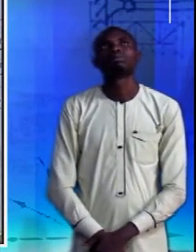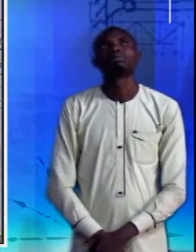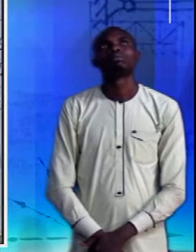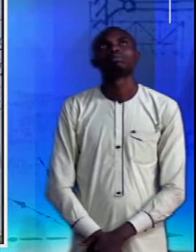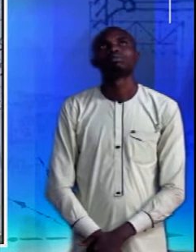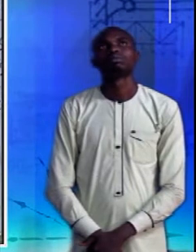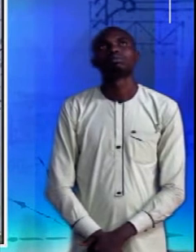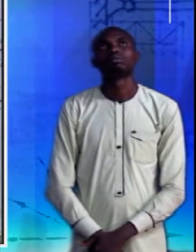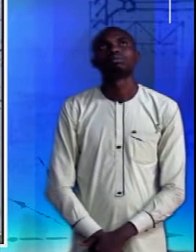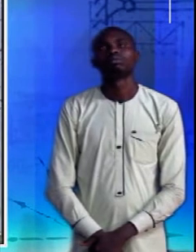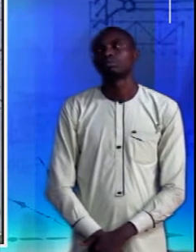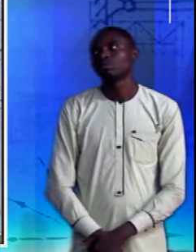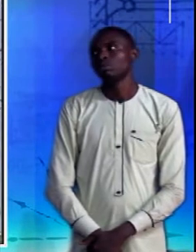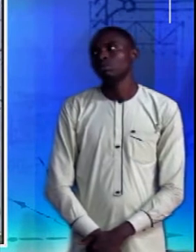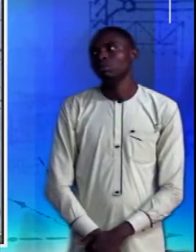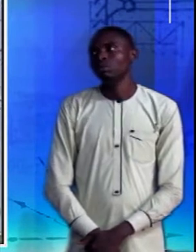the